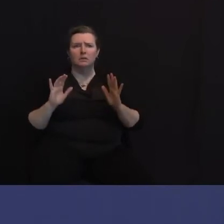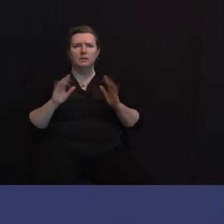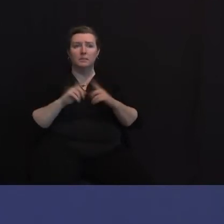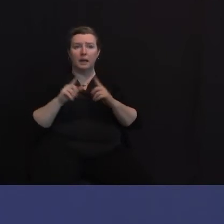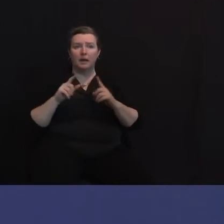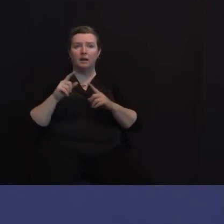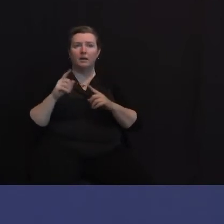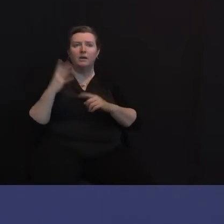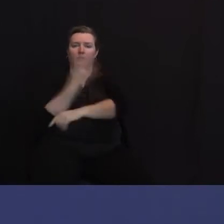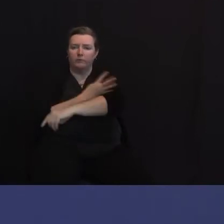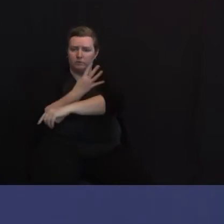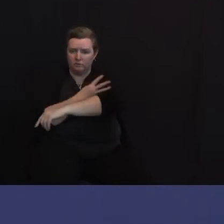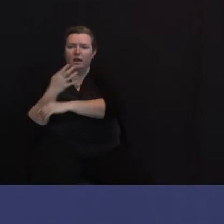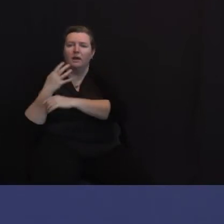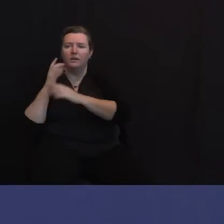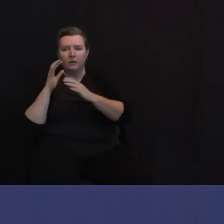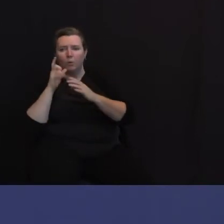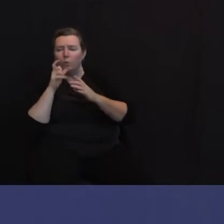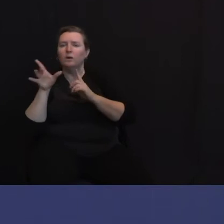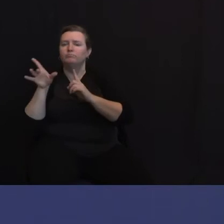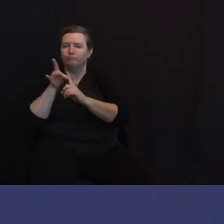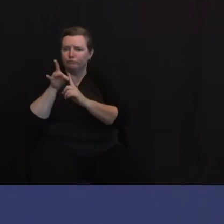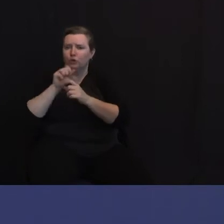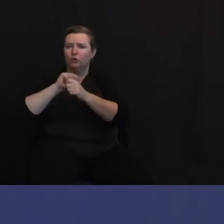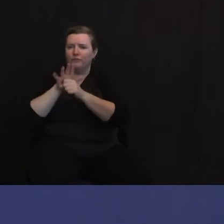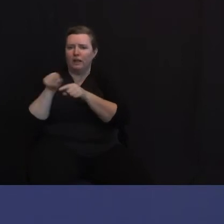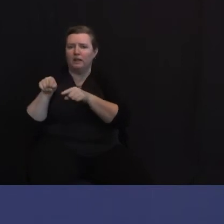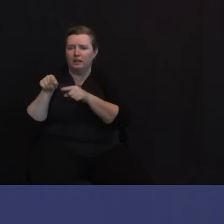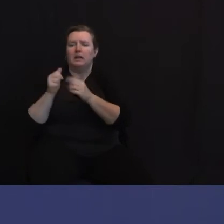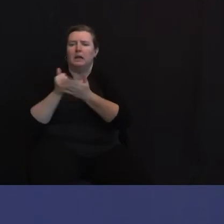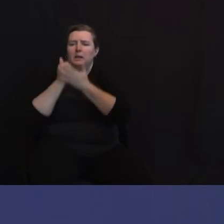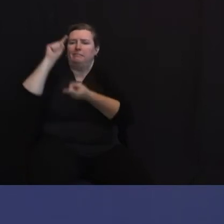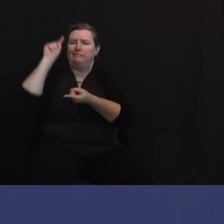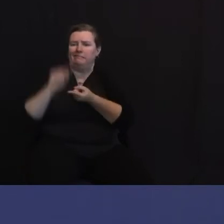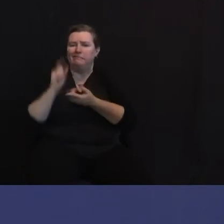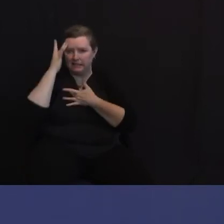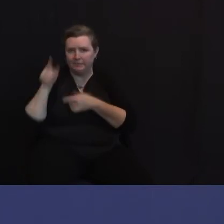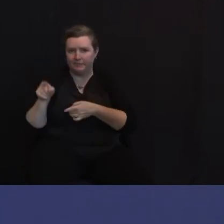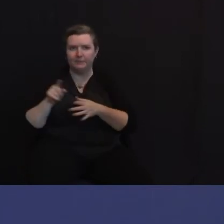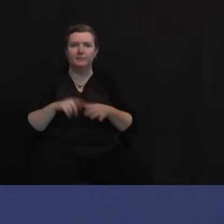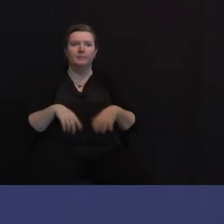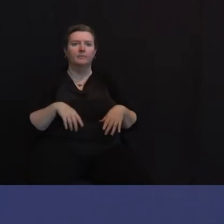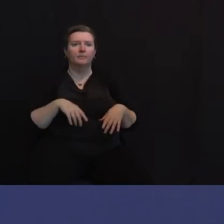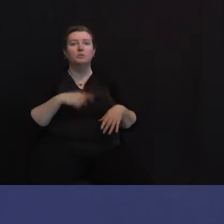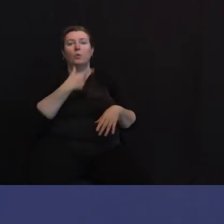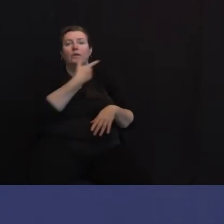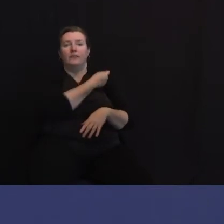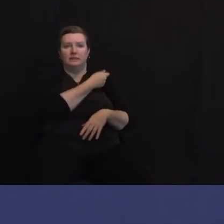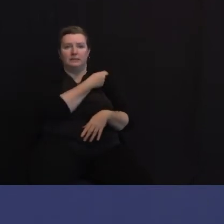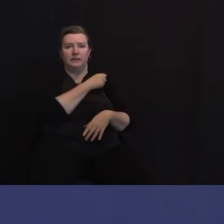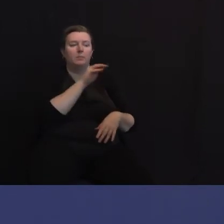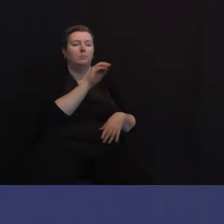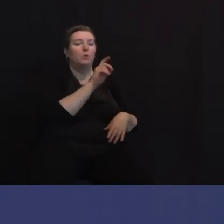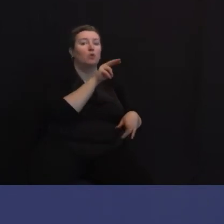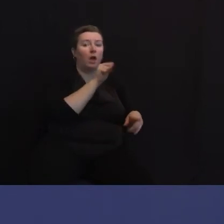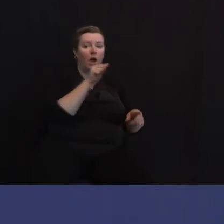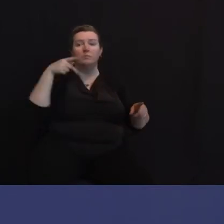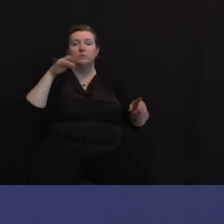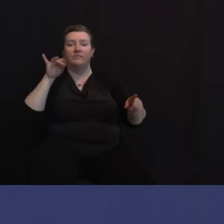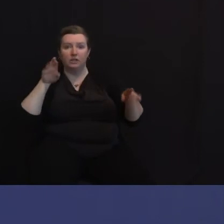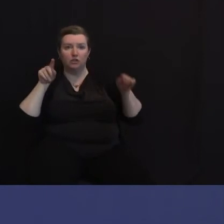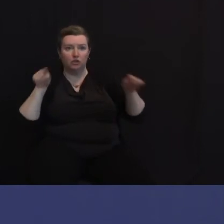more vaccines, not just the Moderna and Pfizer, but potentially others. We have no inside knowledge on that, but that's what it feels